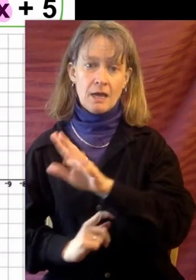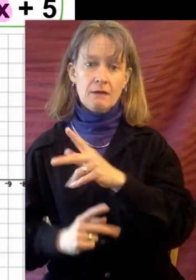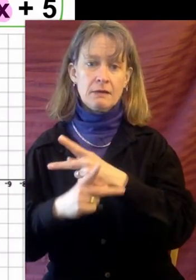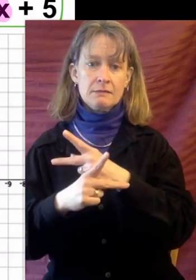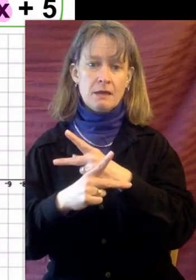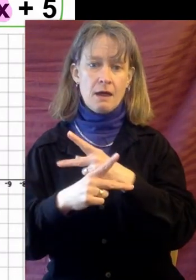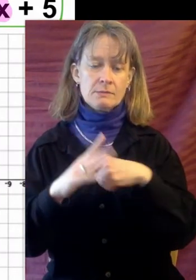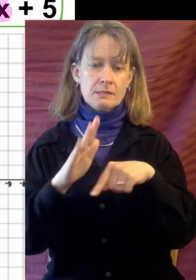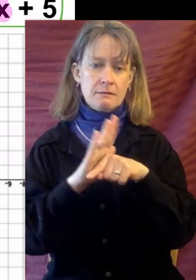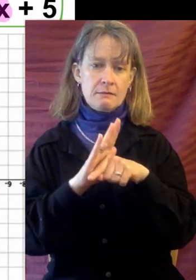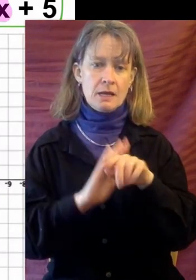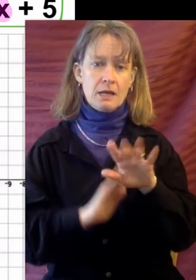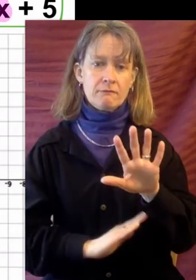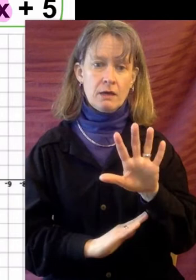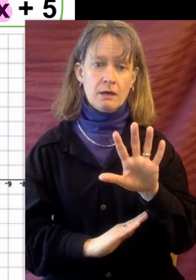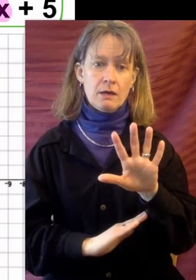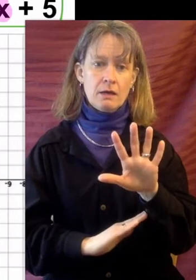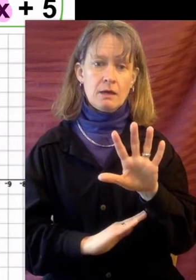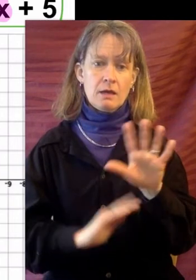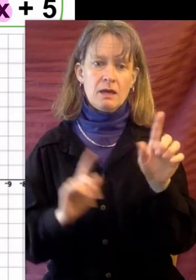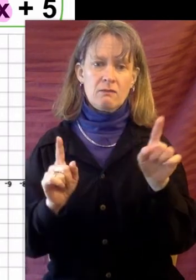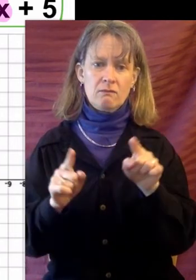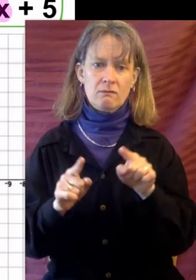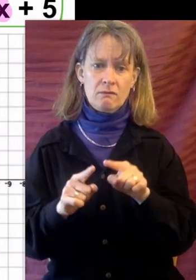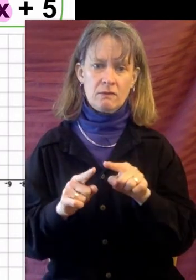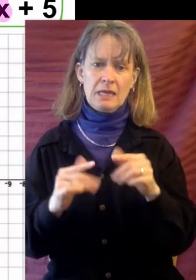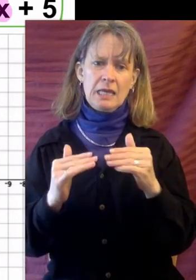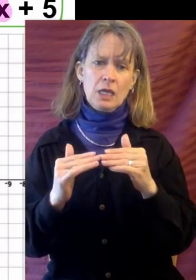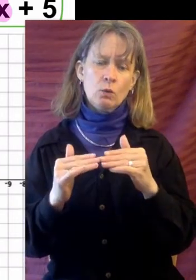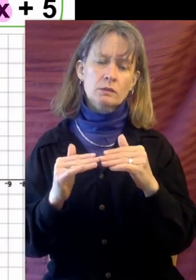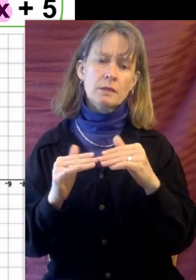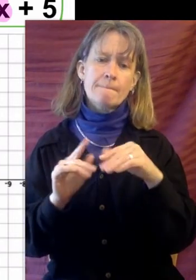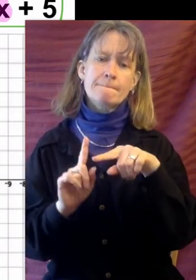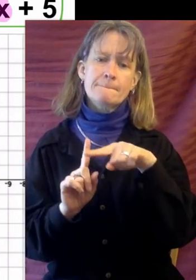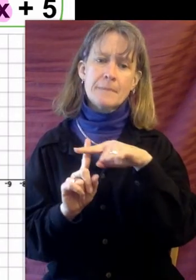which is positive 25.